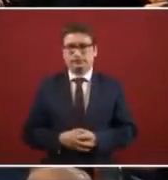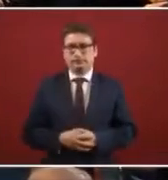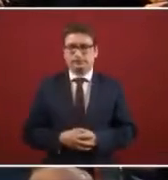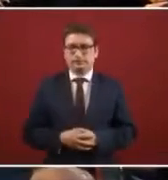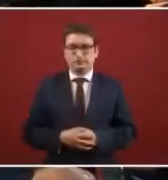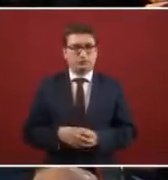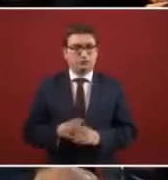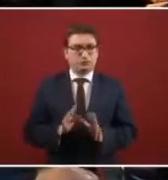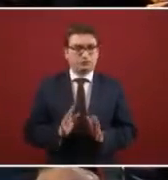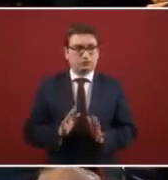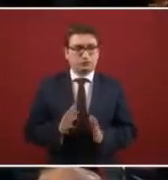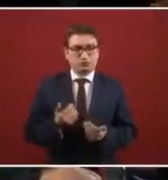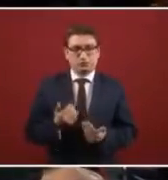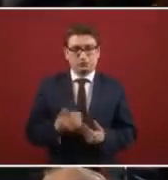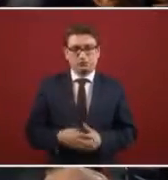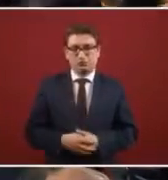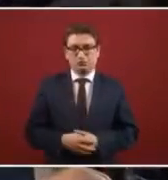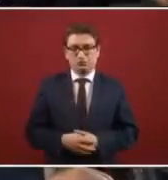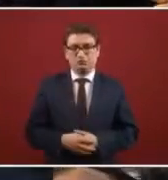ya no,